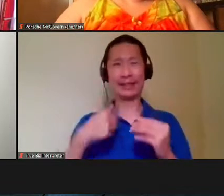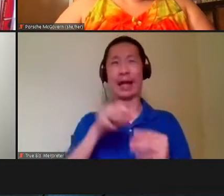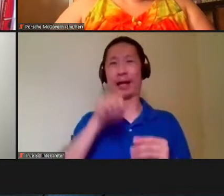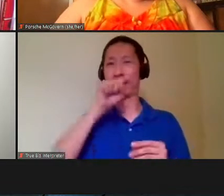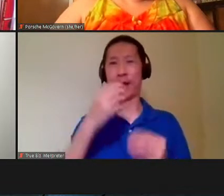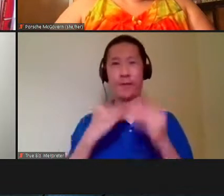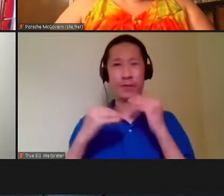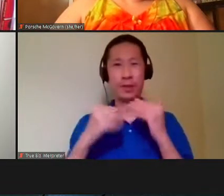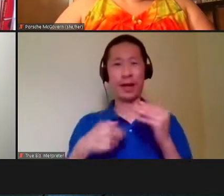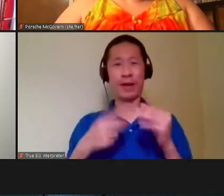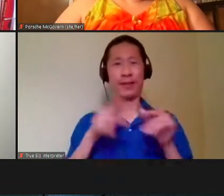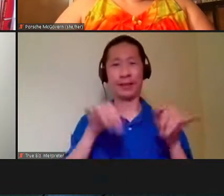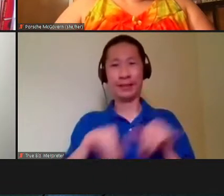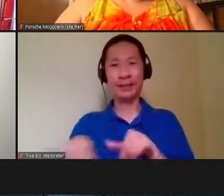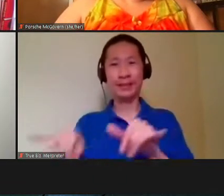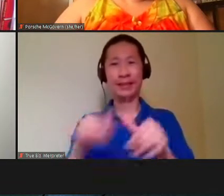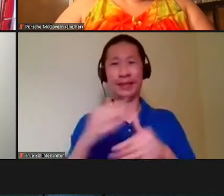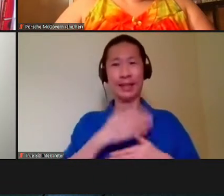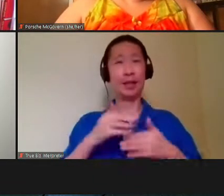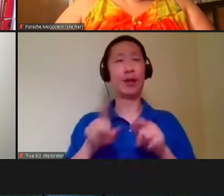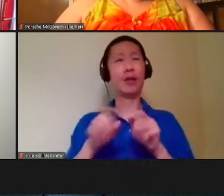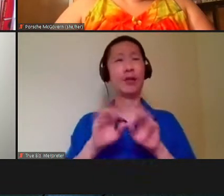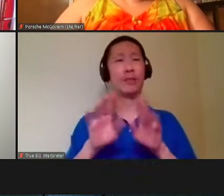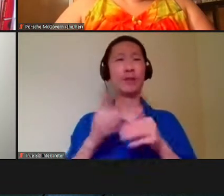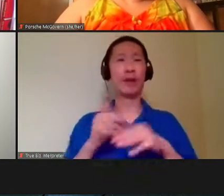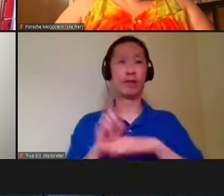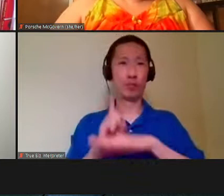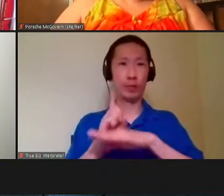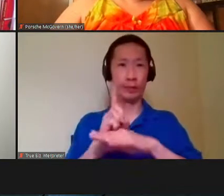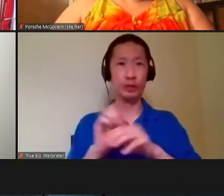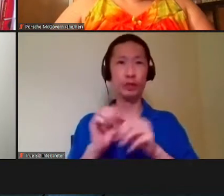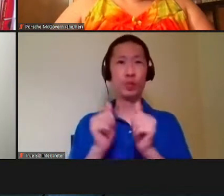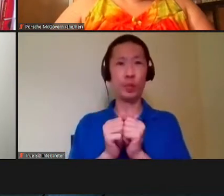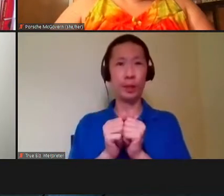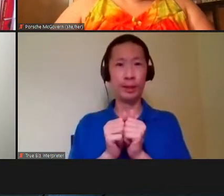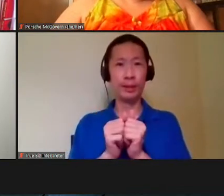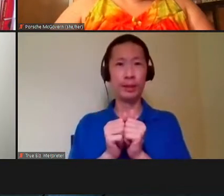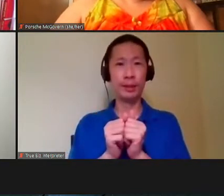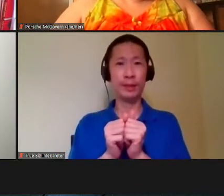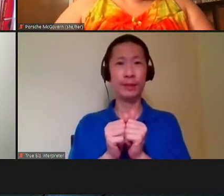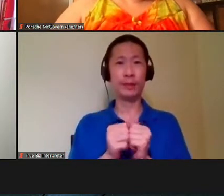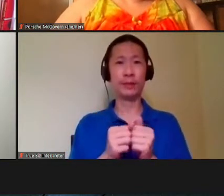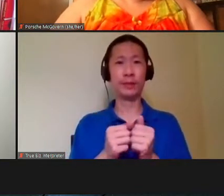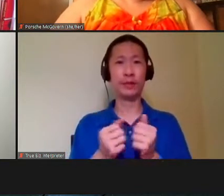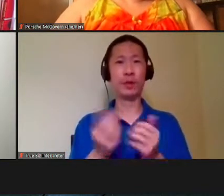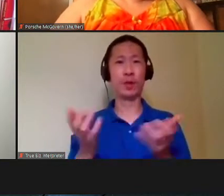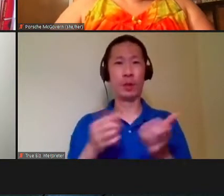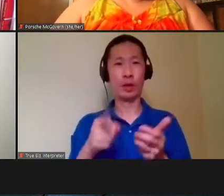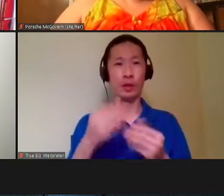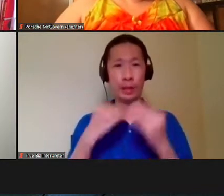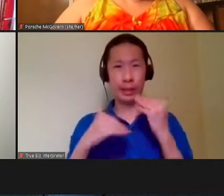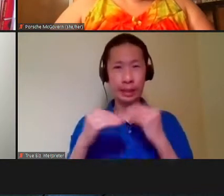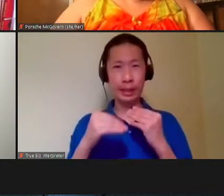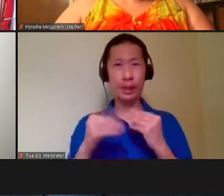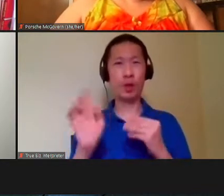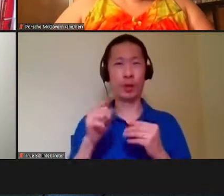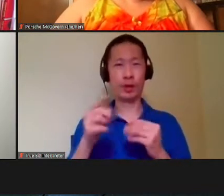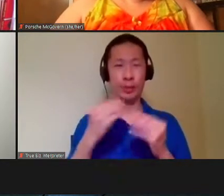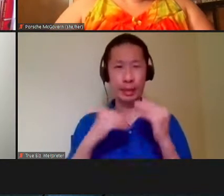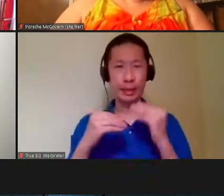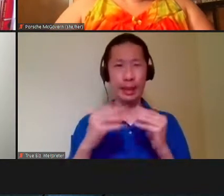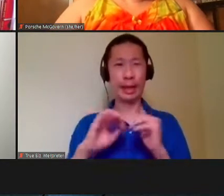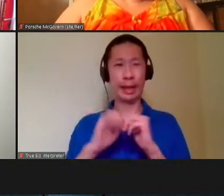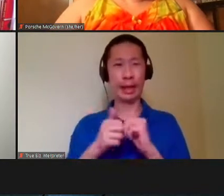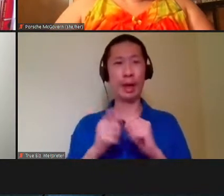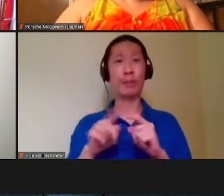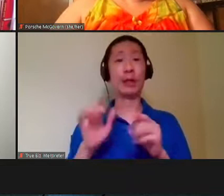It also, there's obviously like privileges that come with what you're eating and where you're eating and how, but it is,